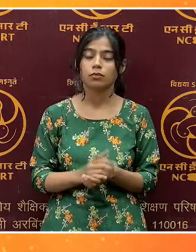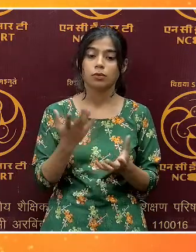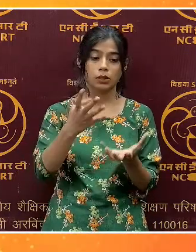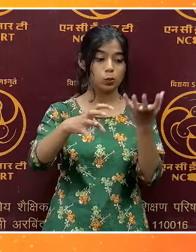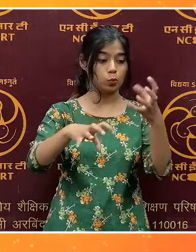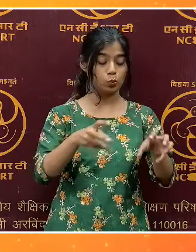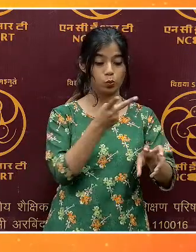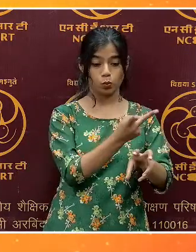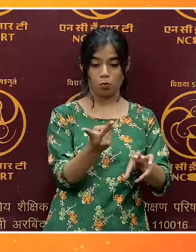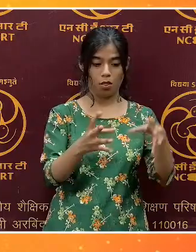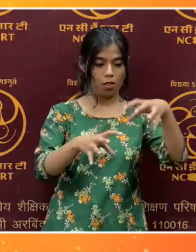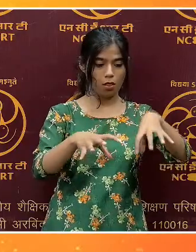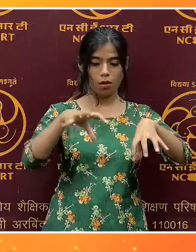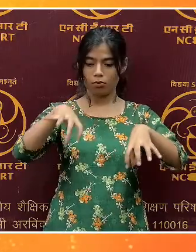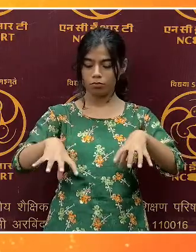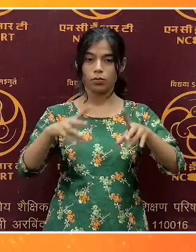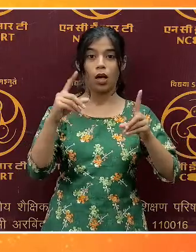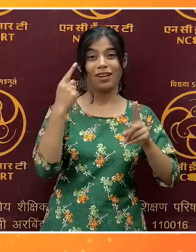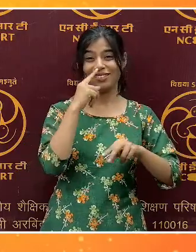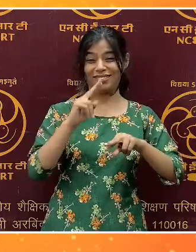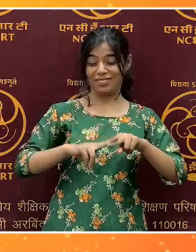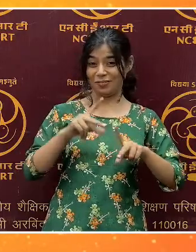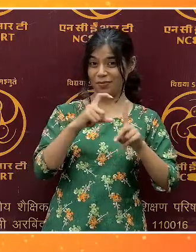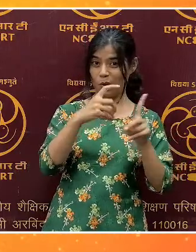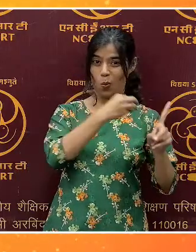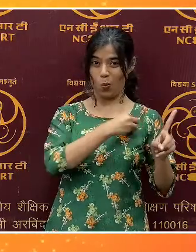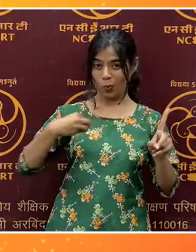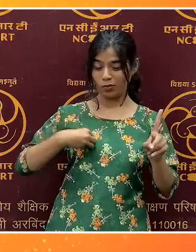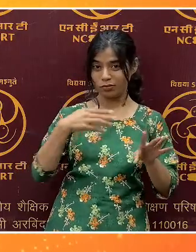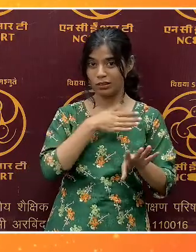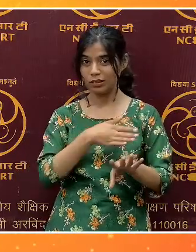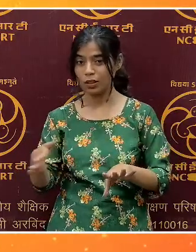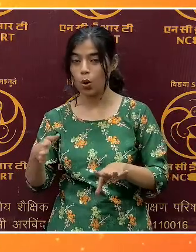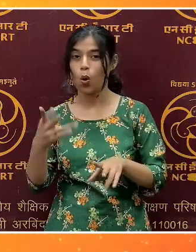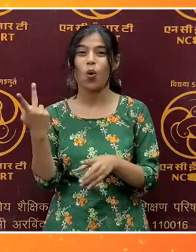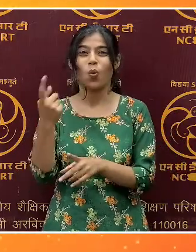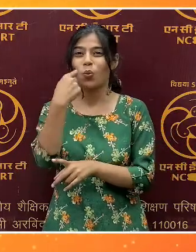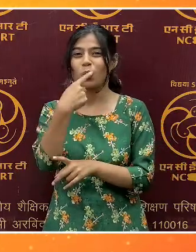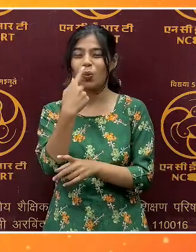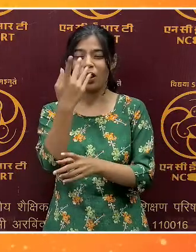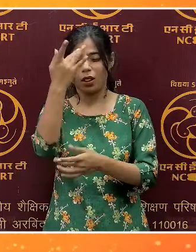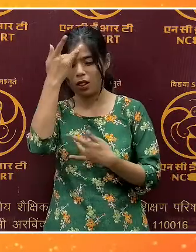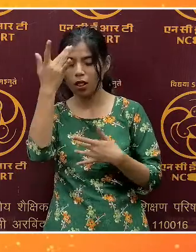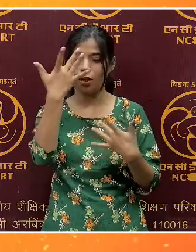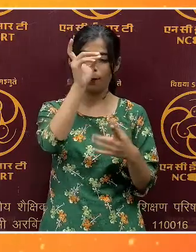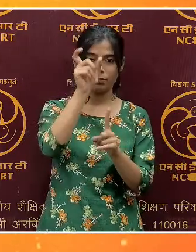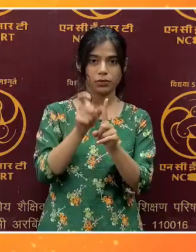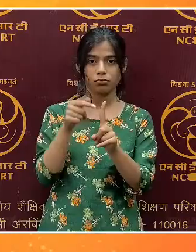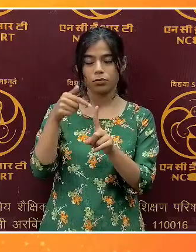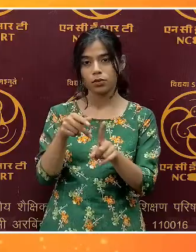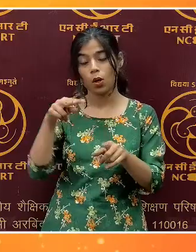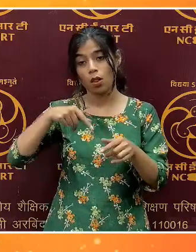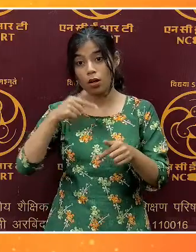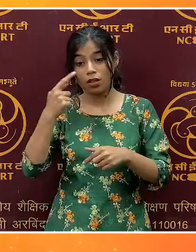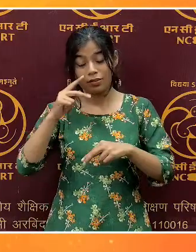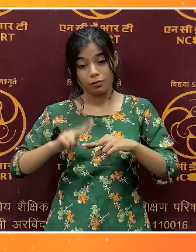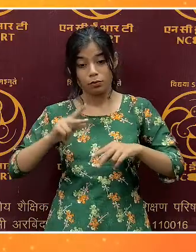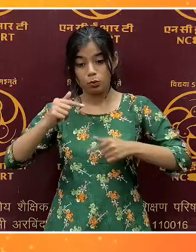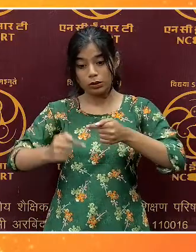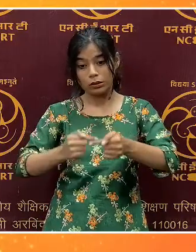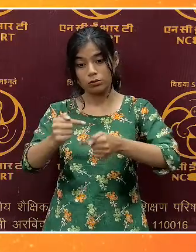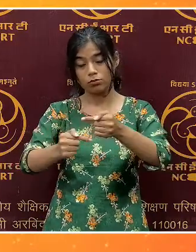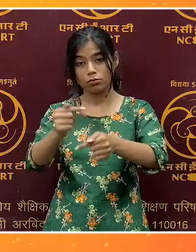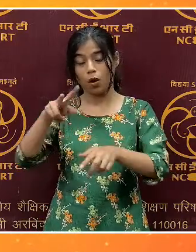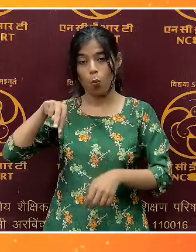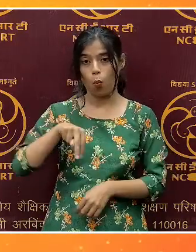between the two. A doctor advises a patient to walk 6 km each day to stay fit. Clearly,